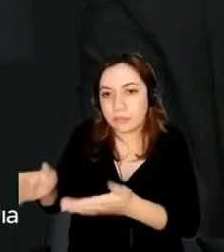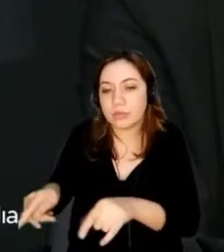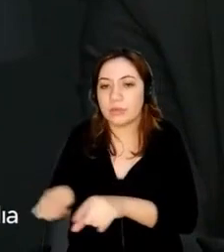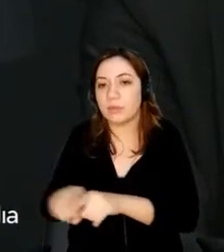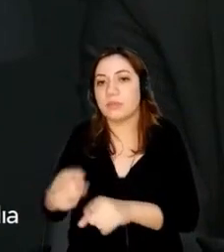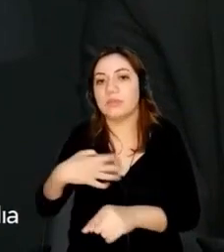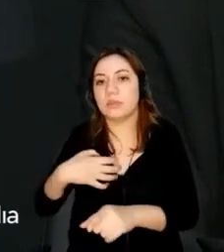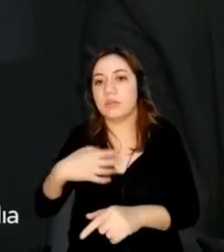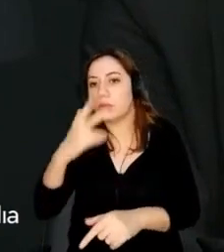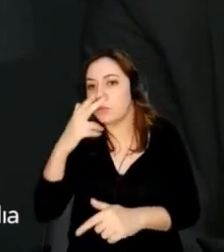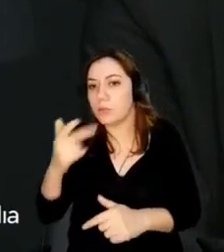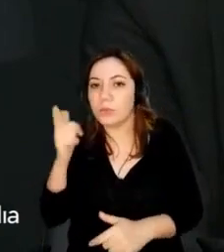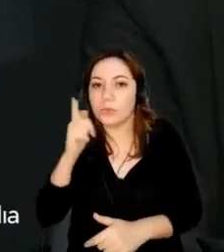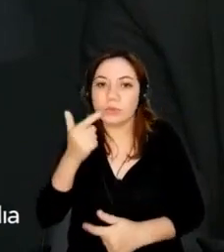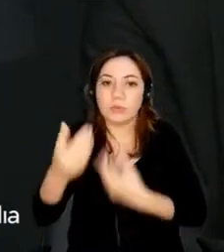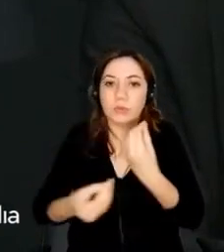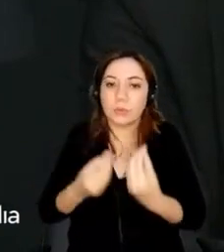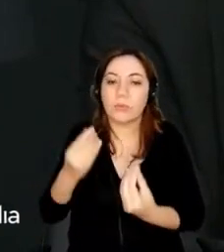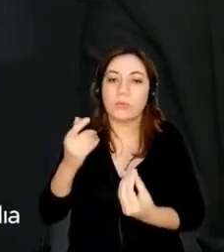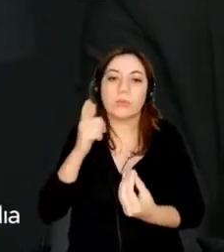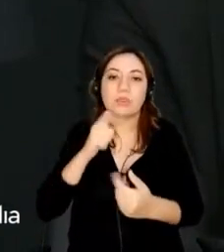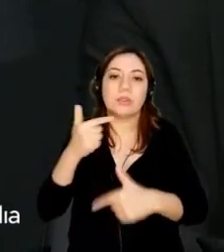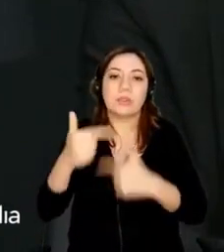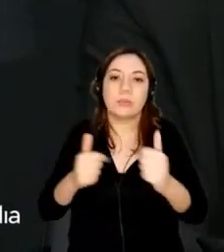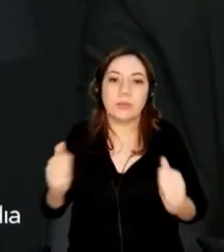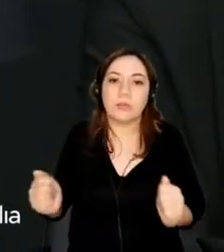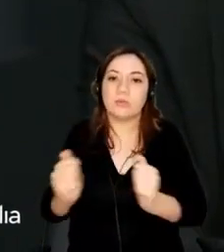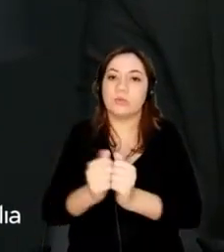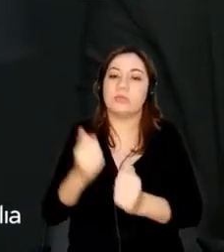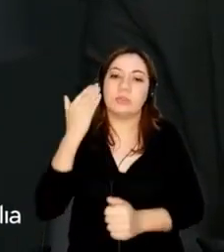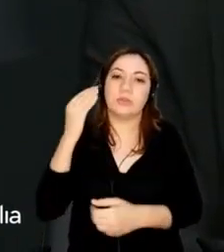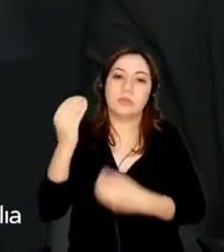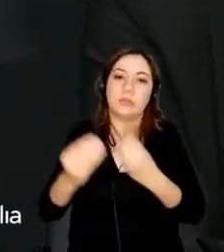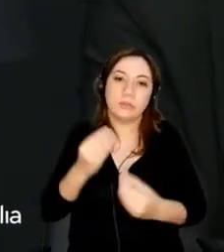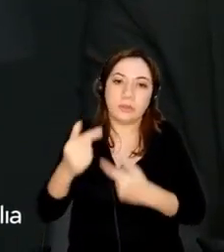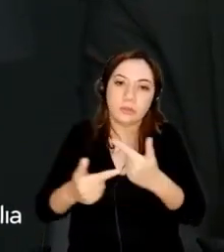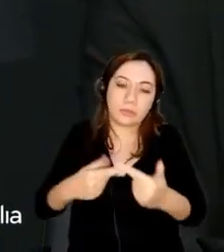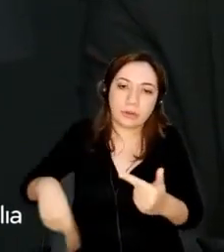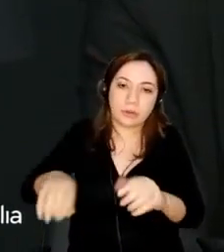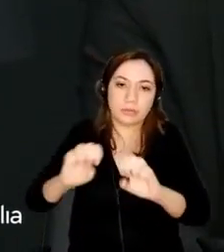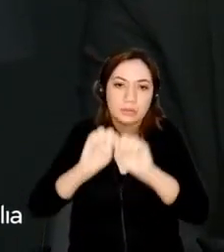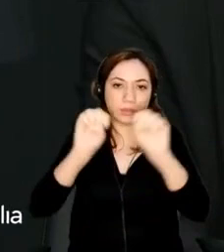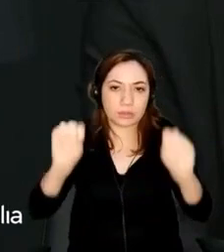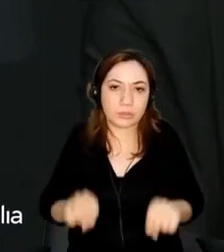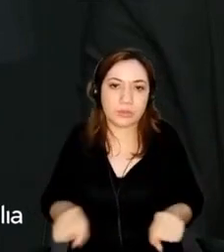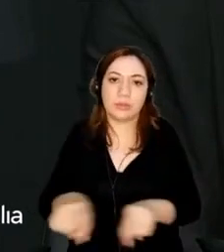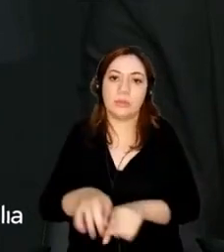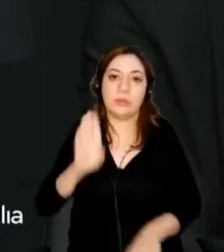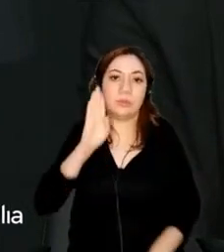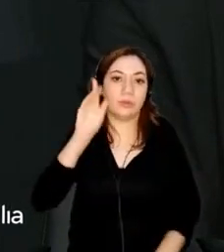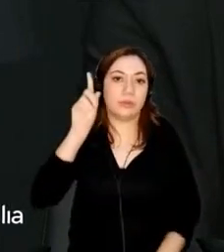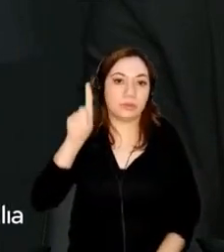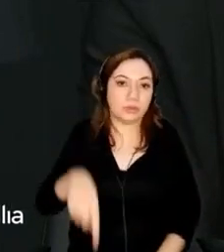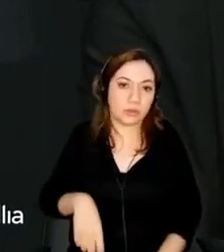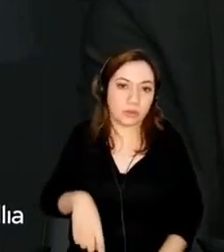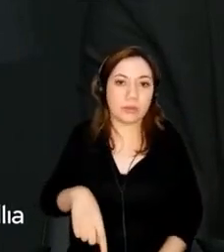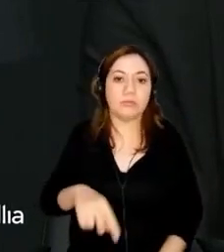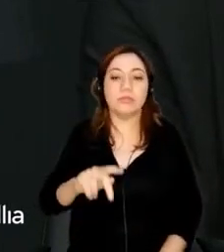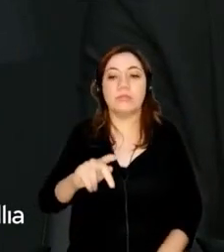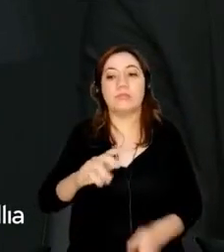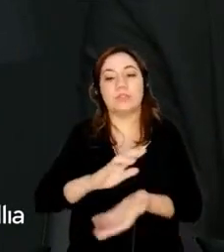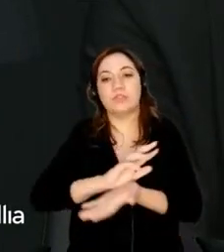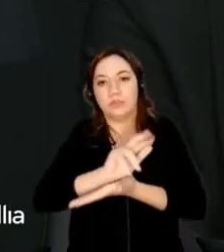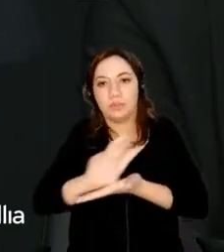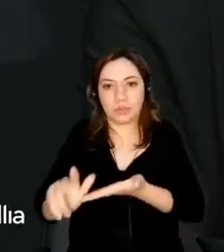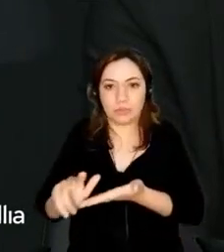understand how to protect their ecosystem and, more importantly, their cardholders. So we have a number of cyber and intelligence tools that we've developed over